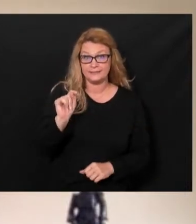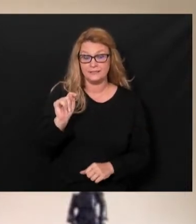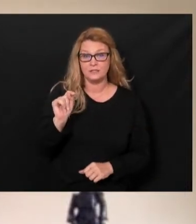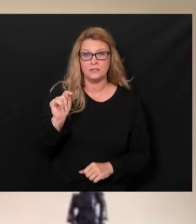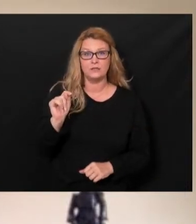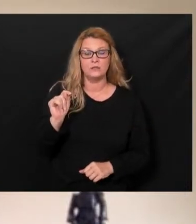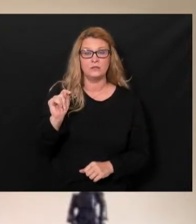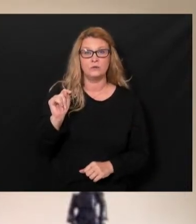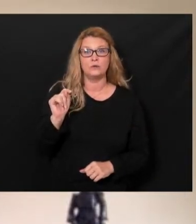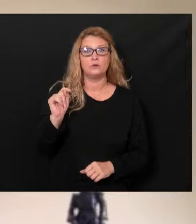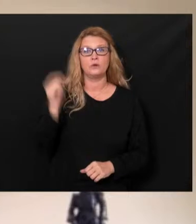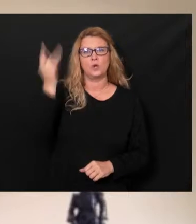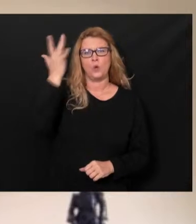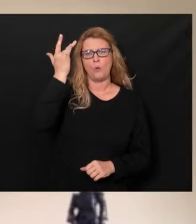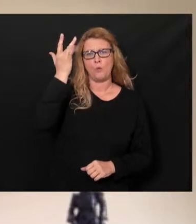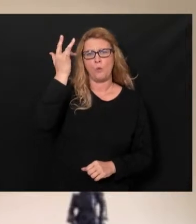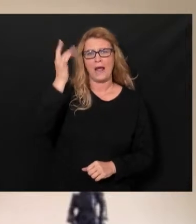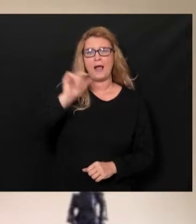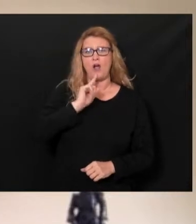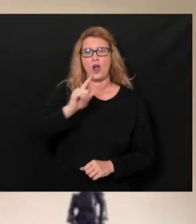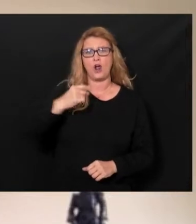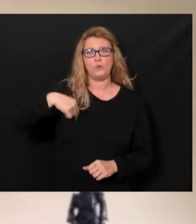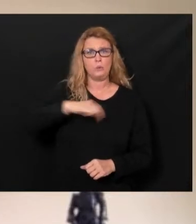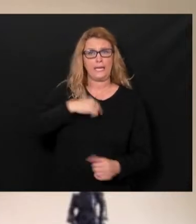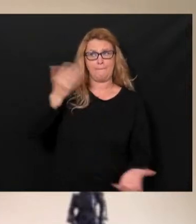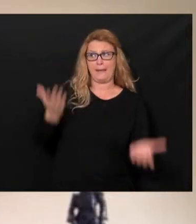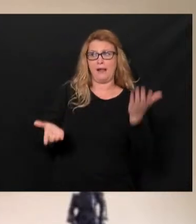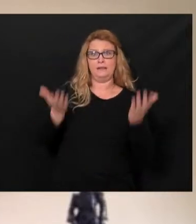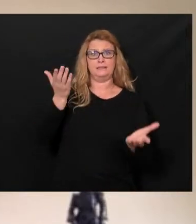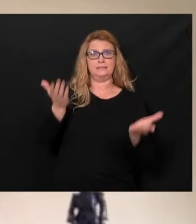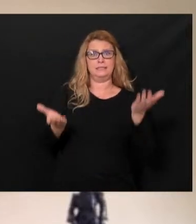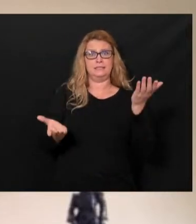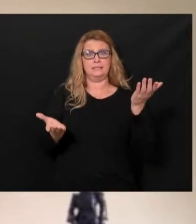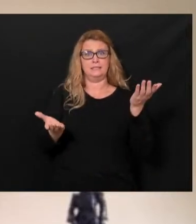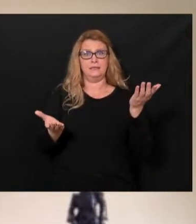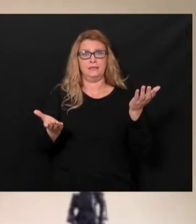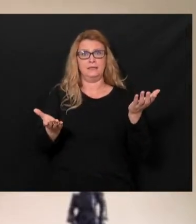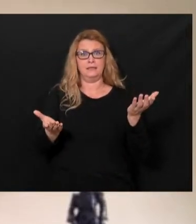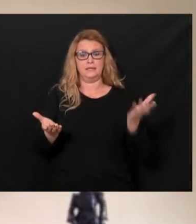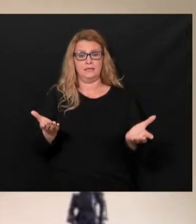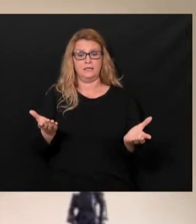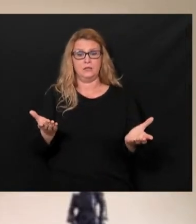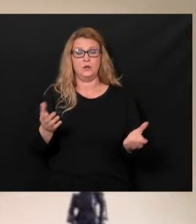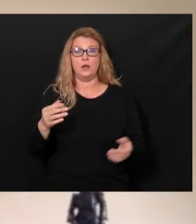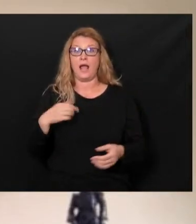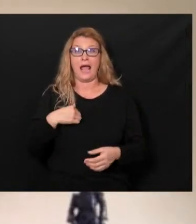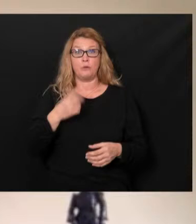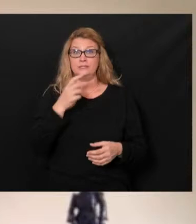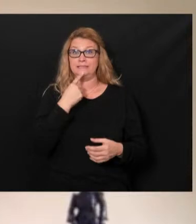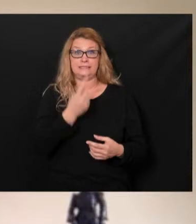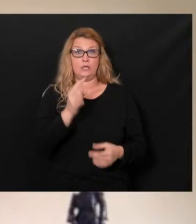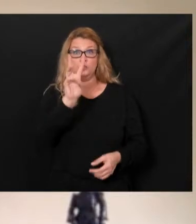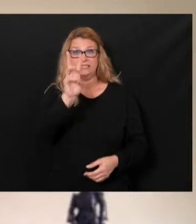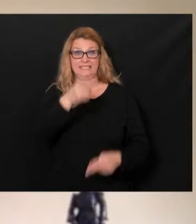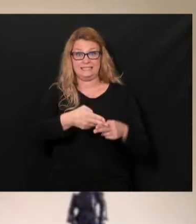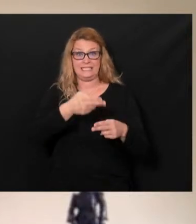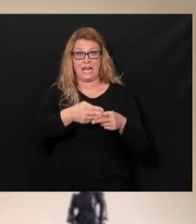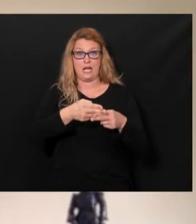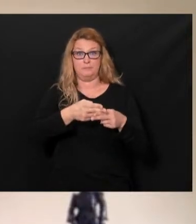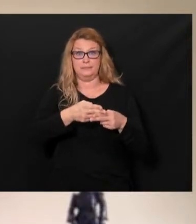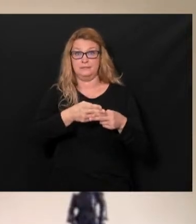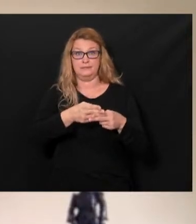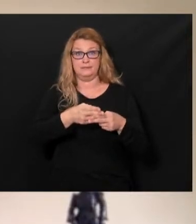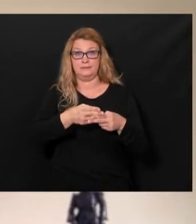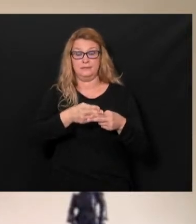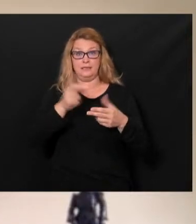we balancing the load? Let's go back to just 6 names that the governor announced